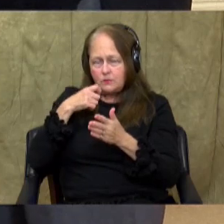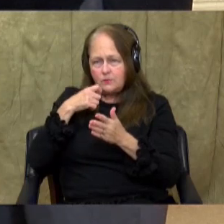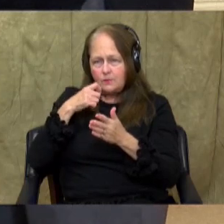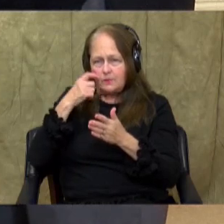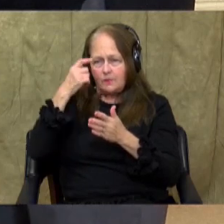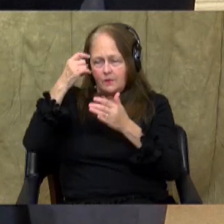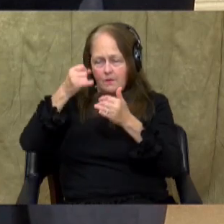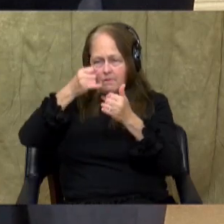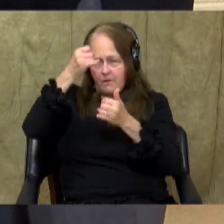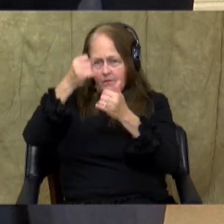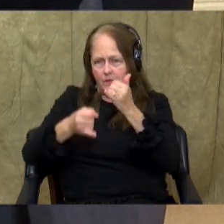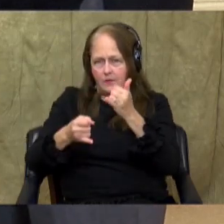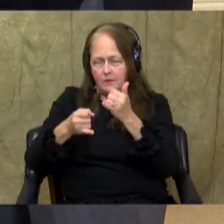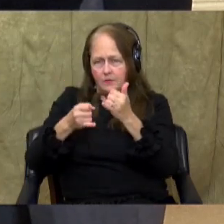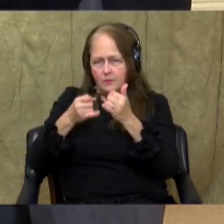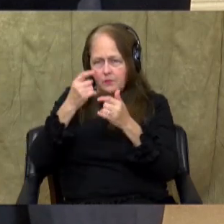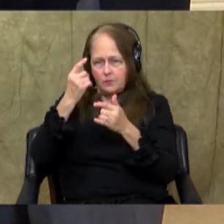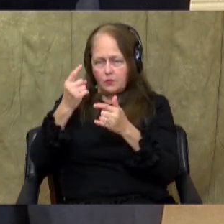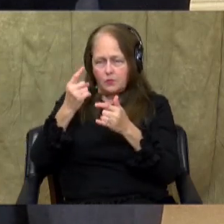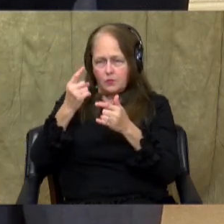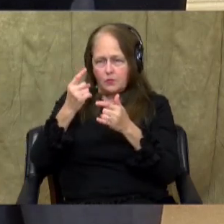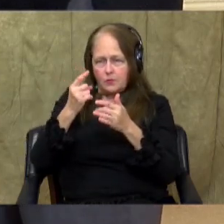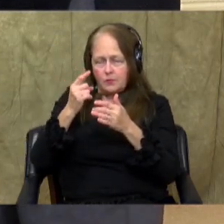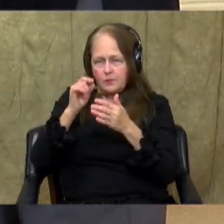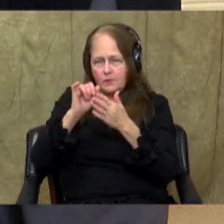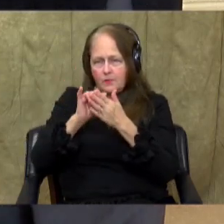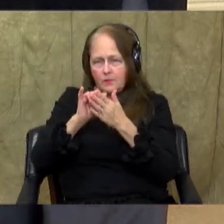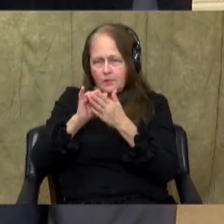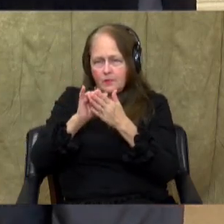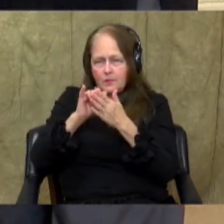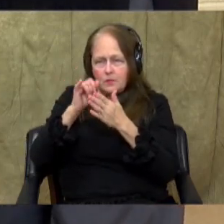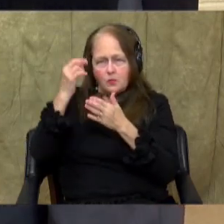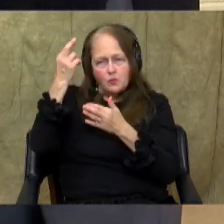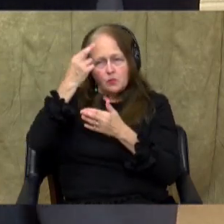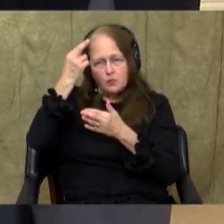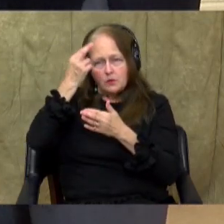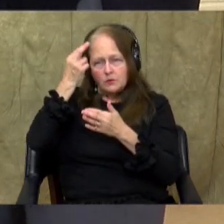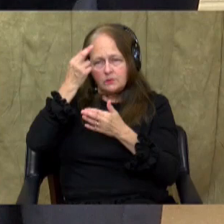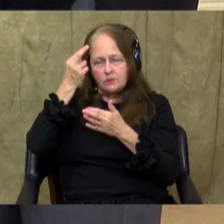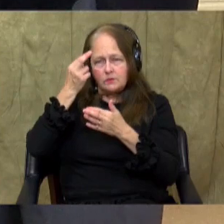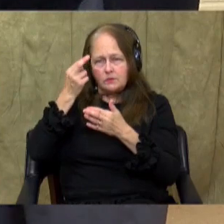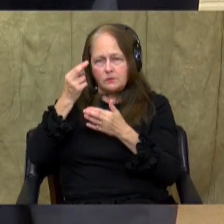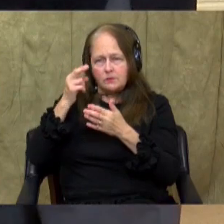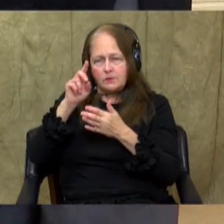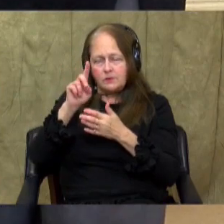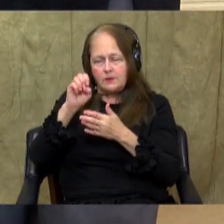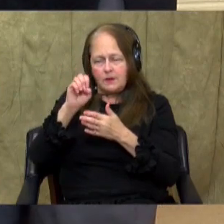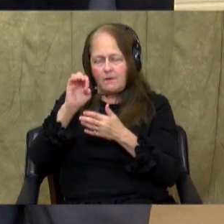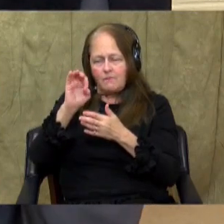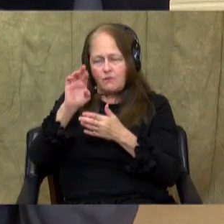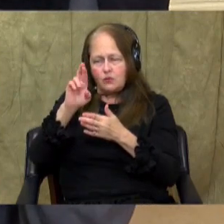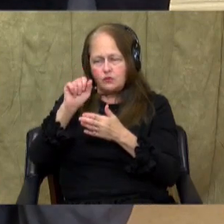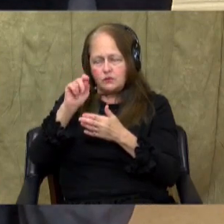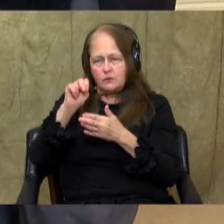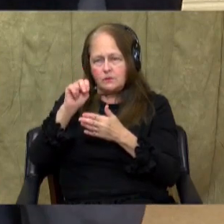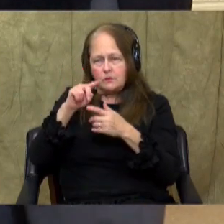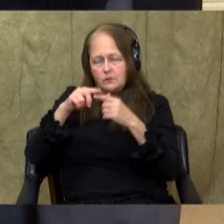And then finally, which is the following is a leading cause of deforestation in sub-Saharan Africa? Commercial